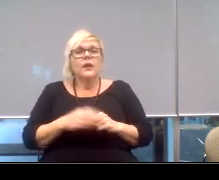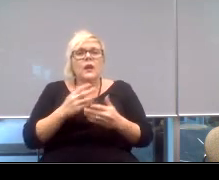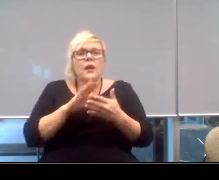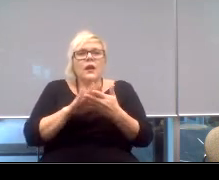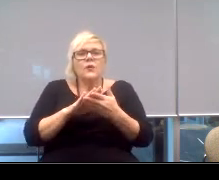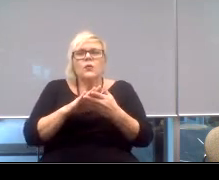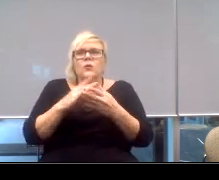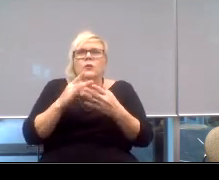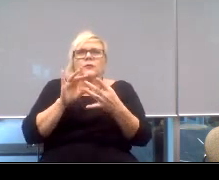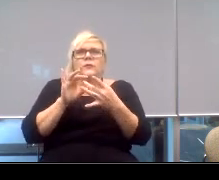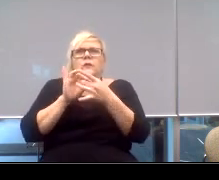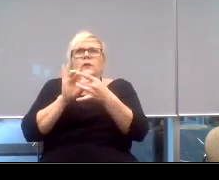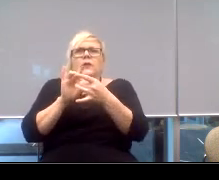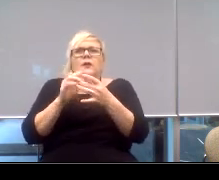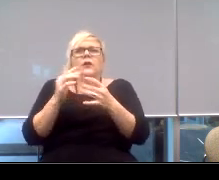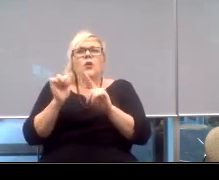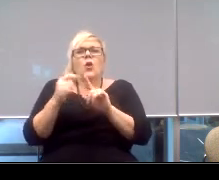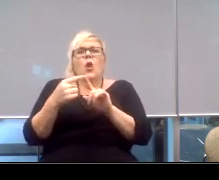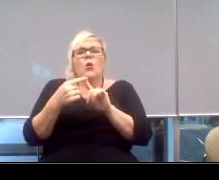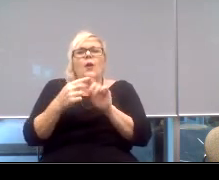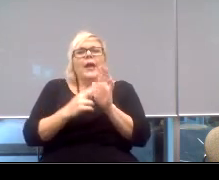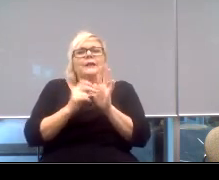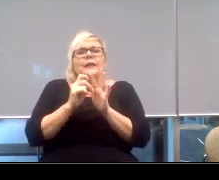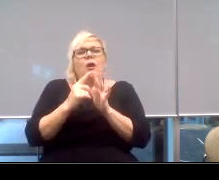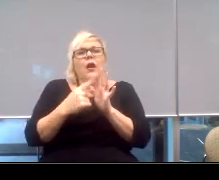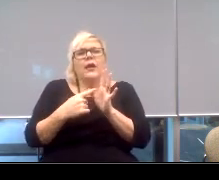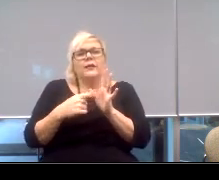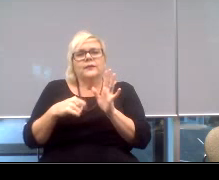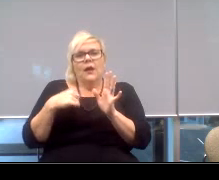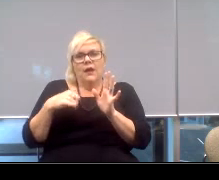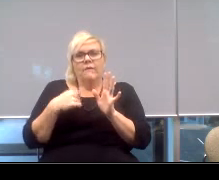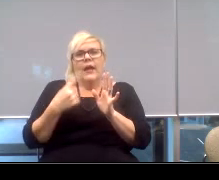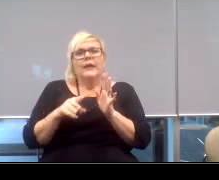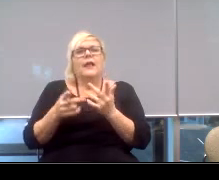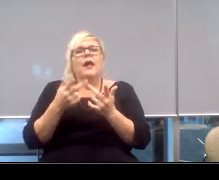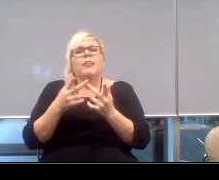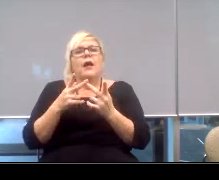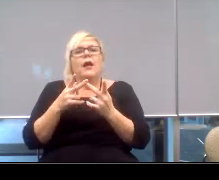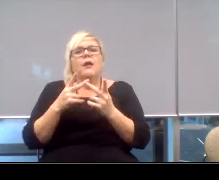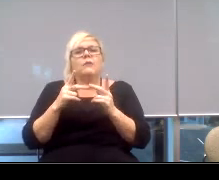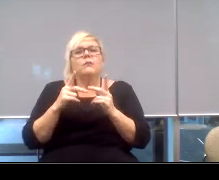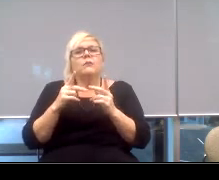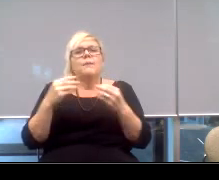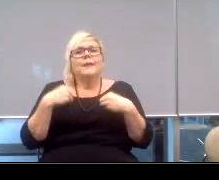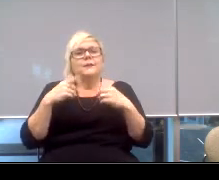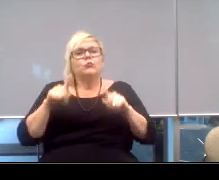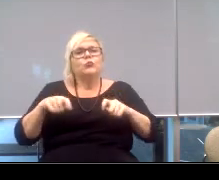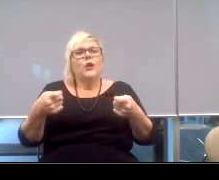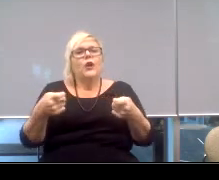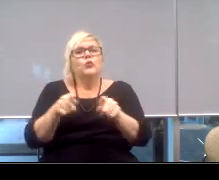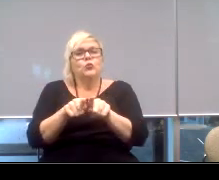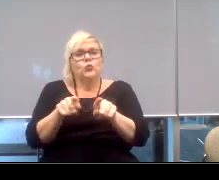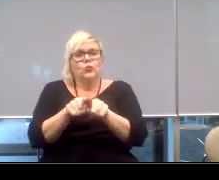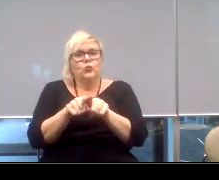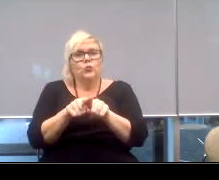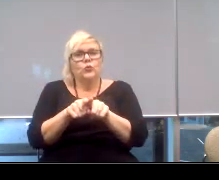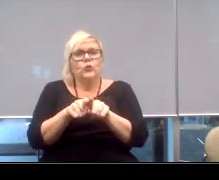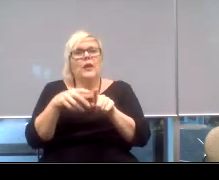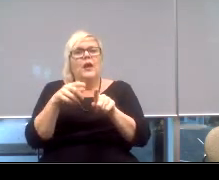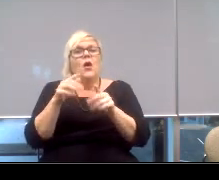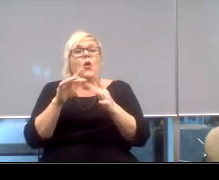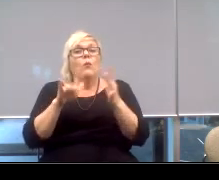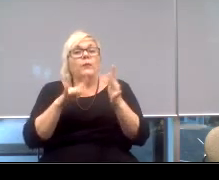NDIA staff and talk with other providers who are often a wealth of knowledge? In addition, there's a range of new resources available on the